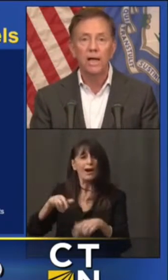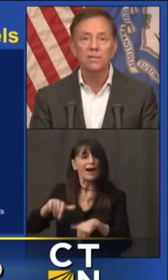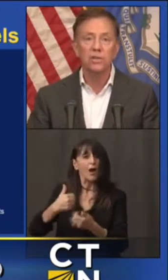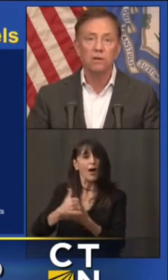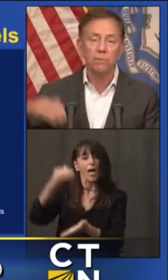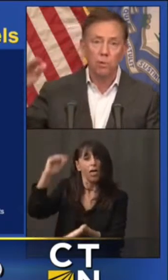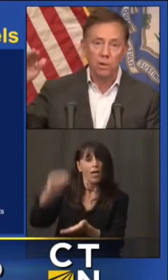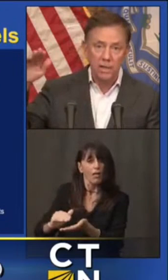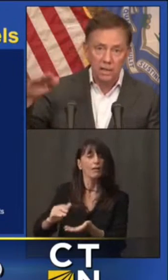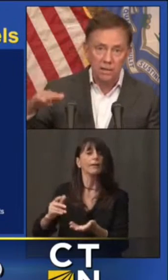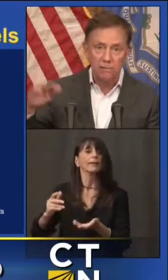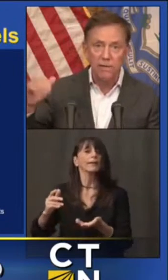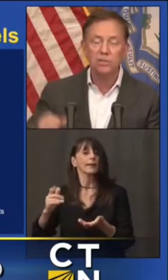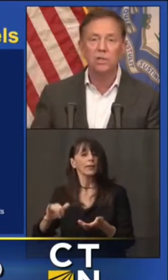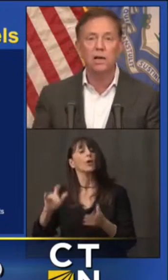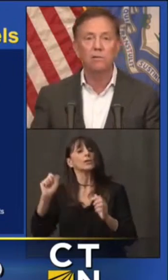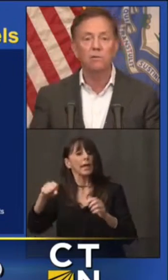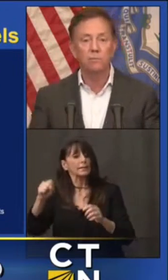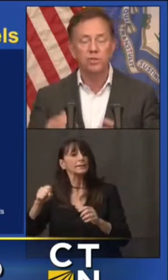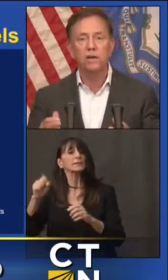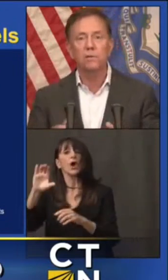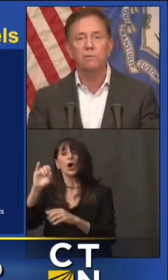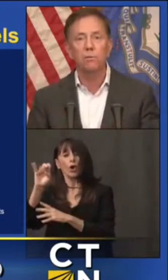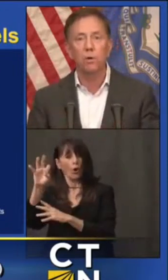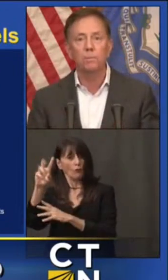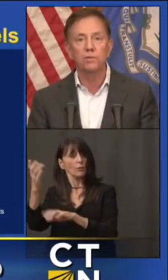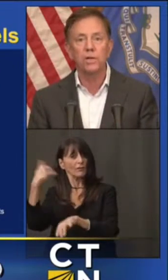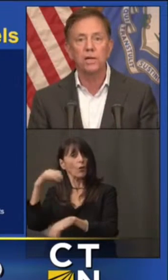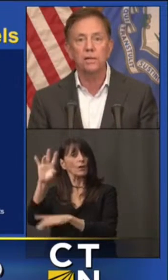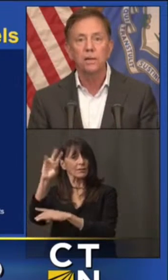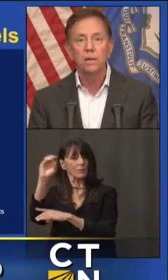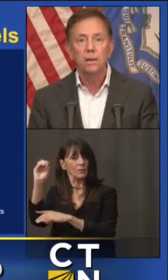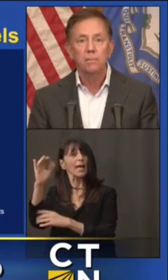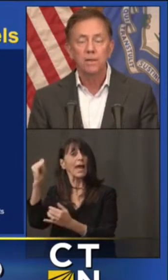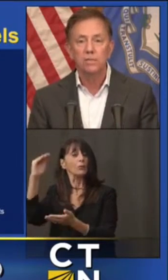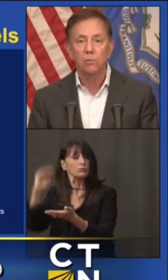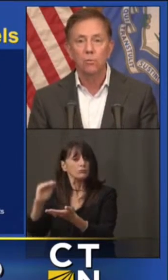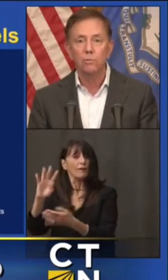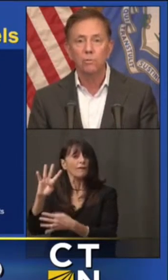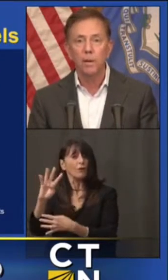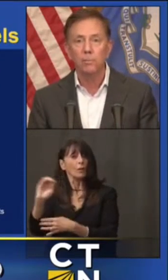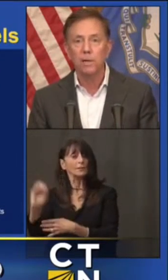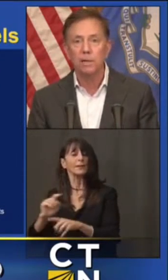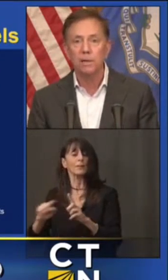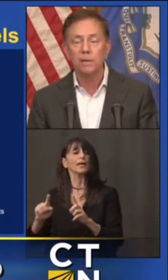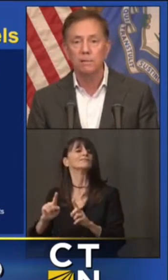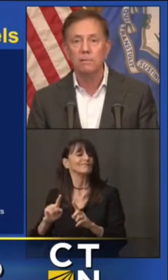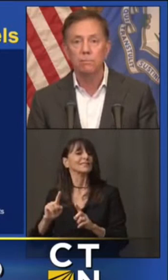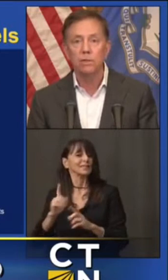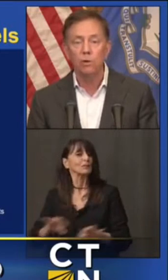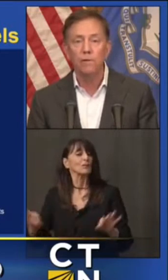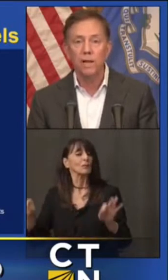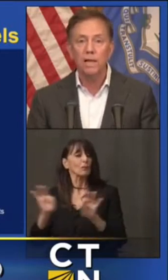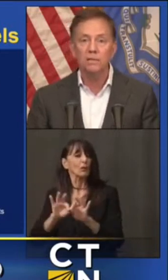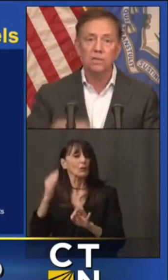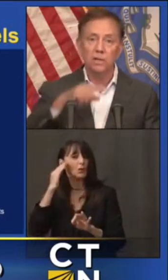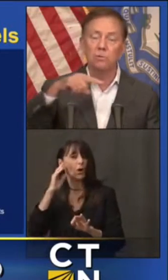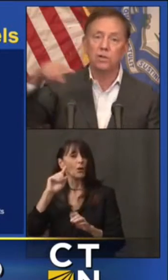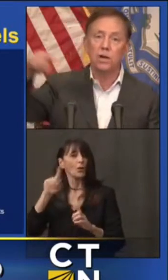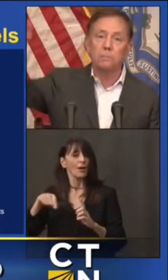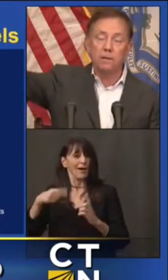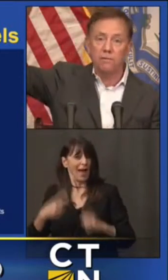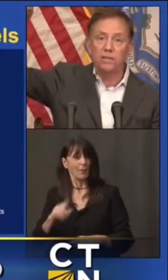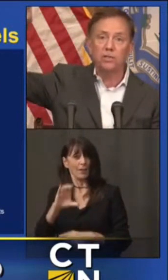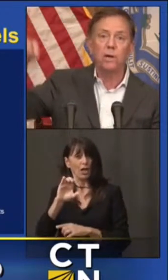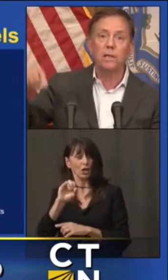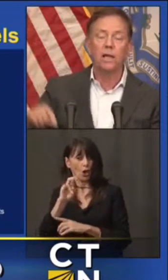That said, we brought down the infection level from 7 to 4%, but it's worth remembering that when COVID hits, it goes up,